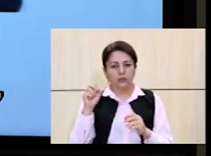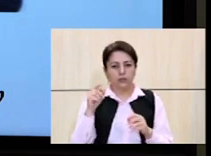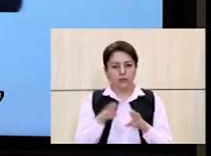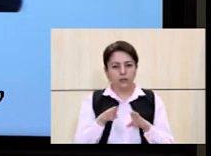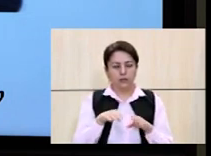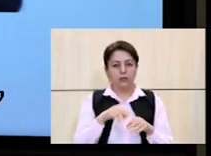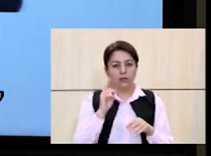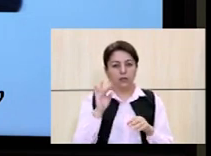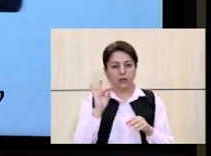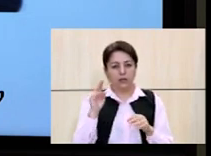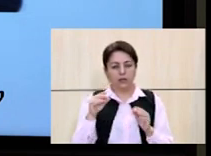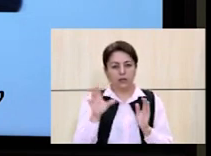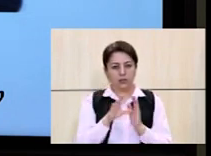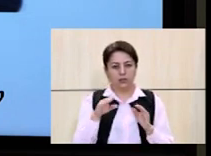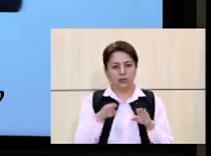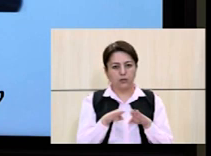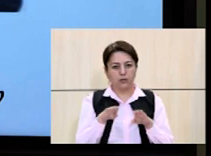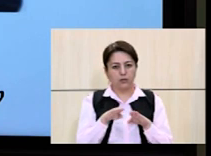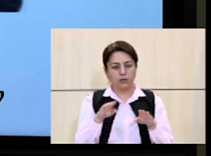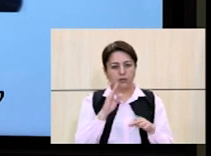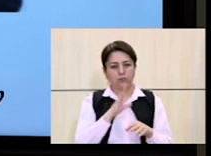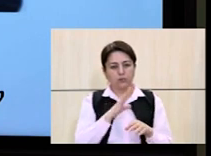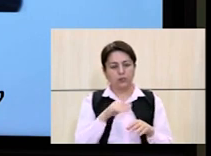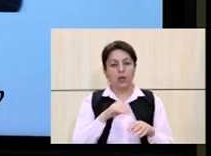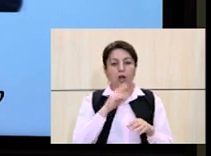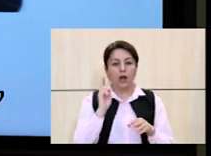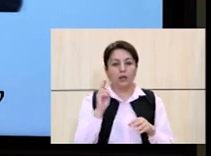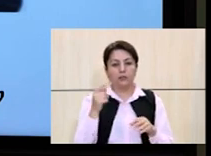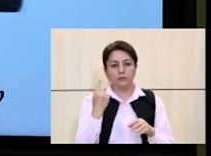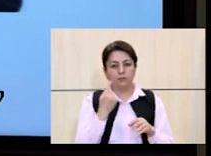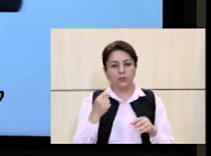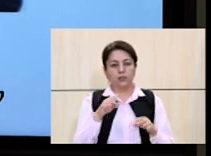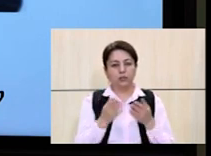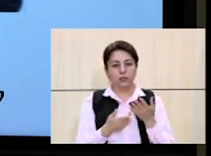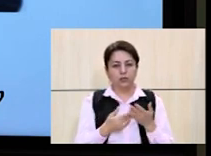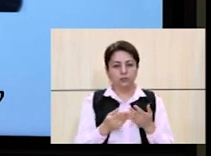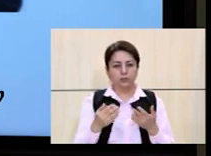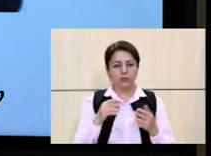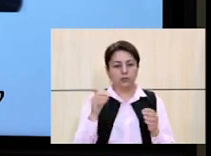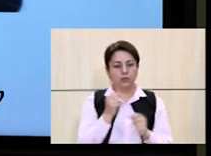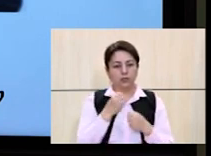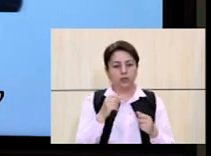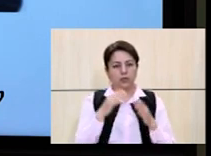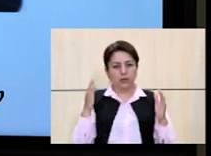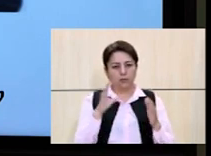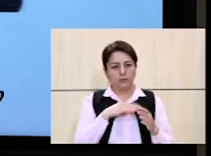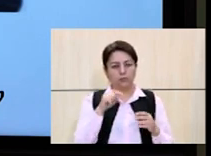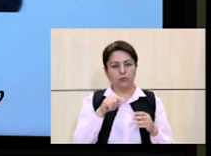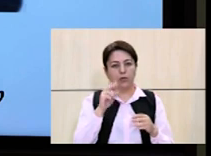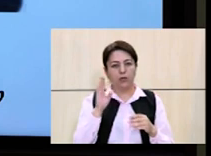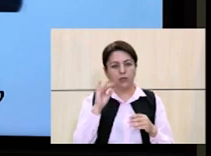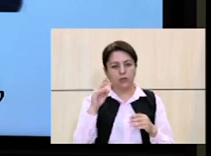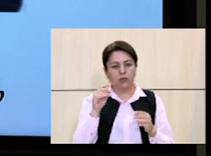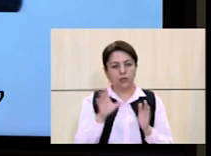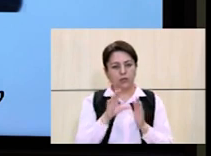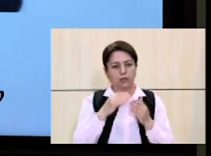energiyalarni taqqoslaydigan bo'lsak, qaysi bir jismimizning tezligi katta bo'lsa, o'shaning kinetik energiyasi albatta katta